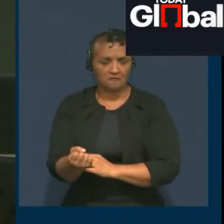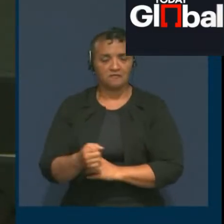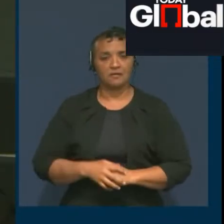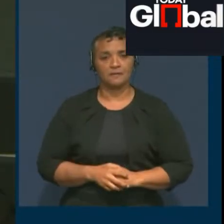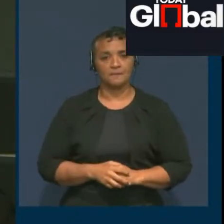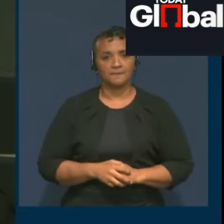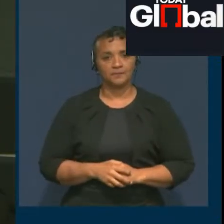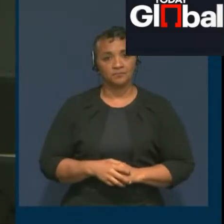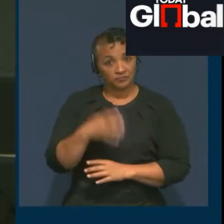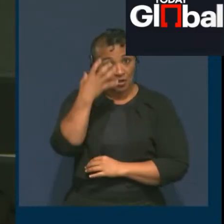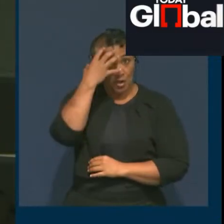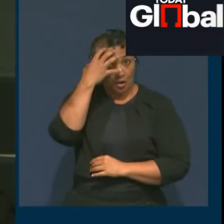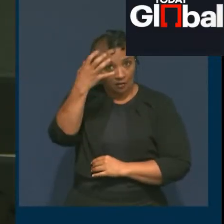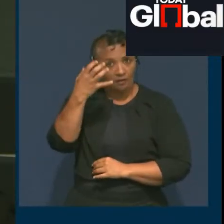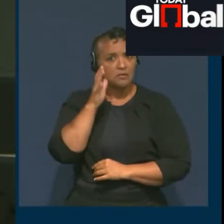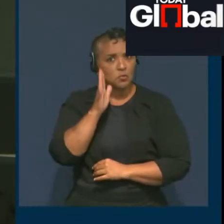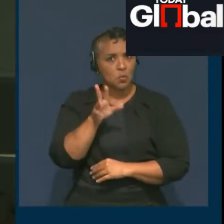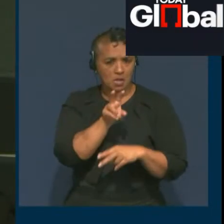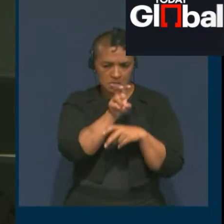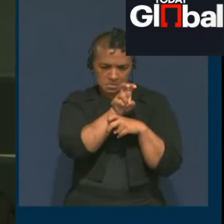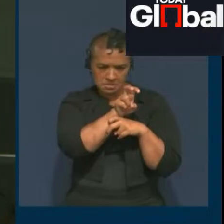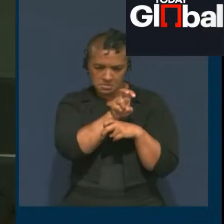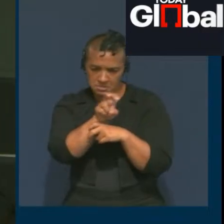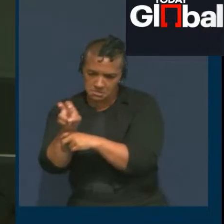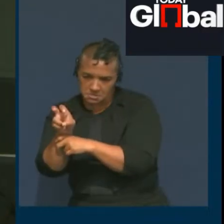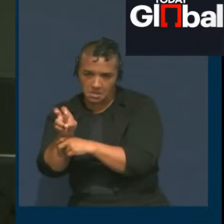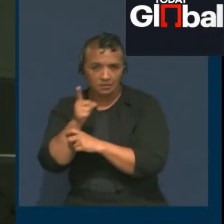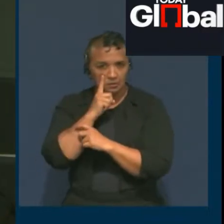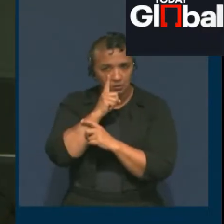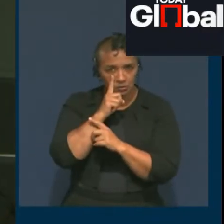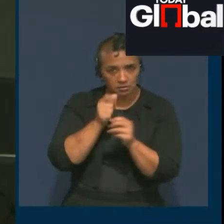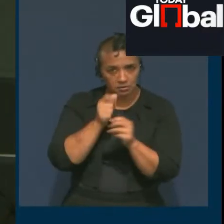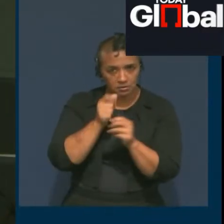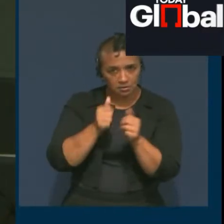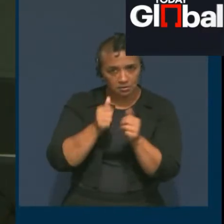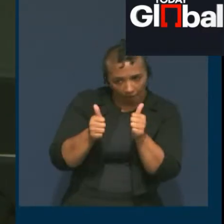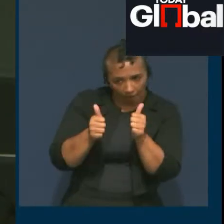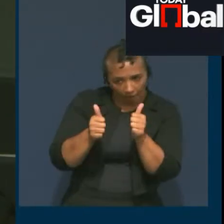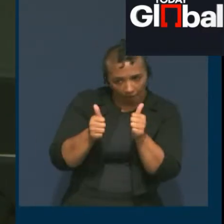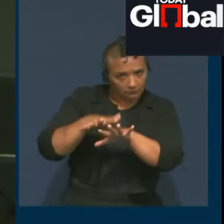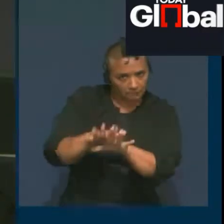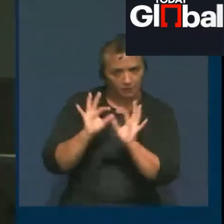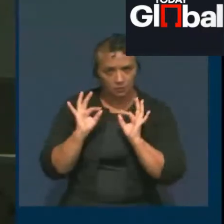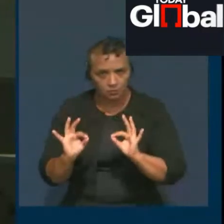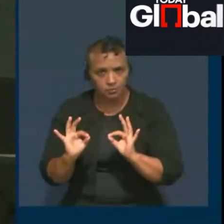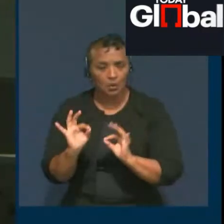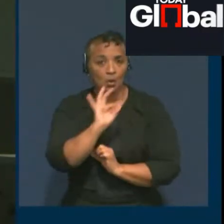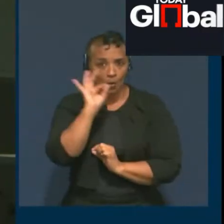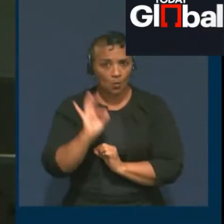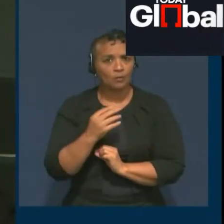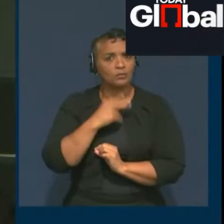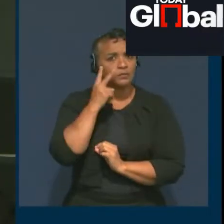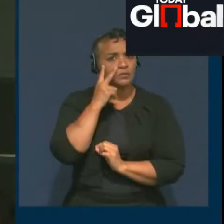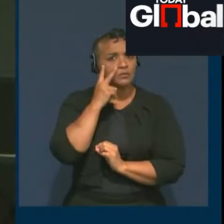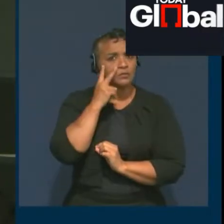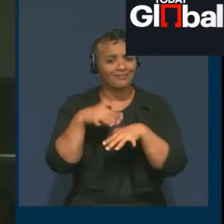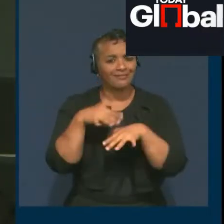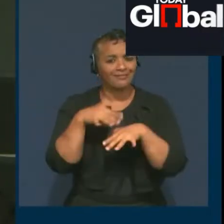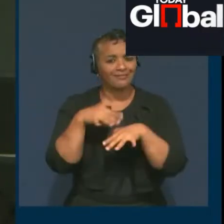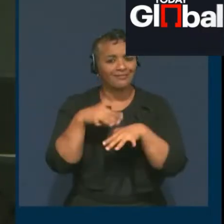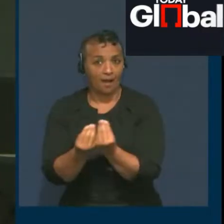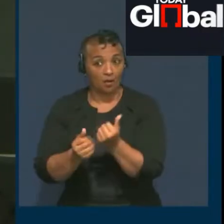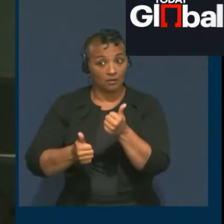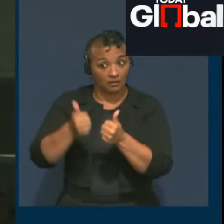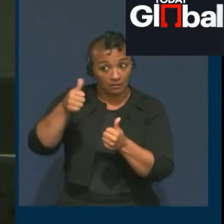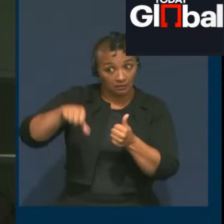monitoring of that law and the establishment of mechanisms which make it possible to oversee implementation